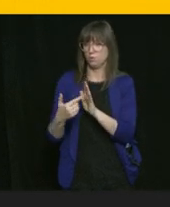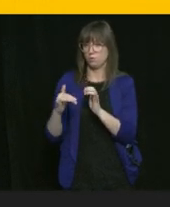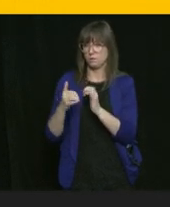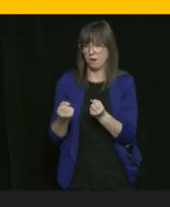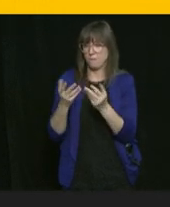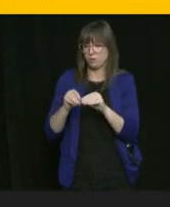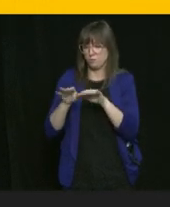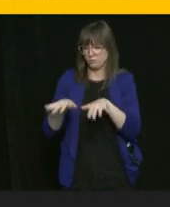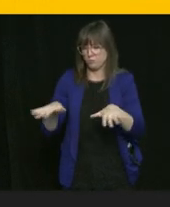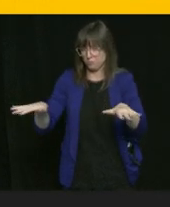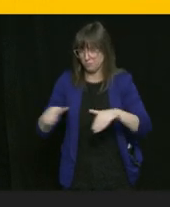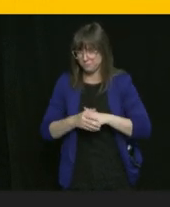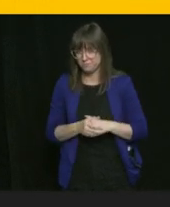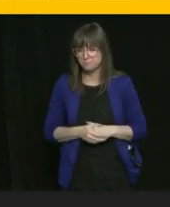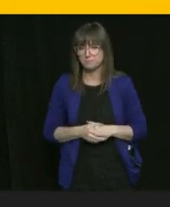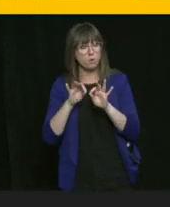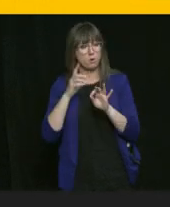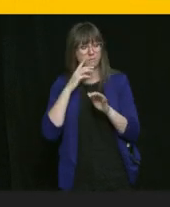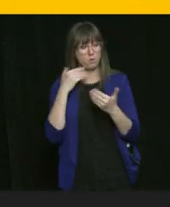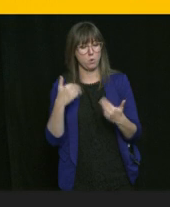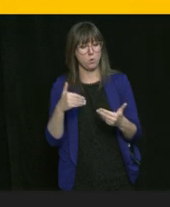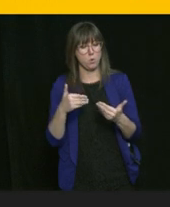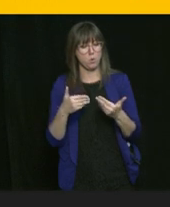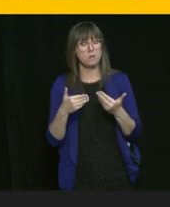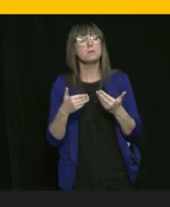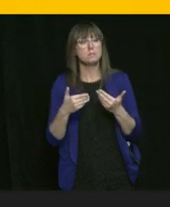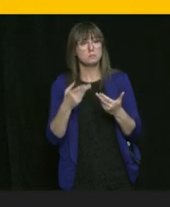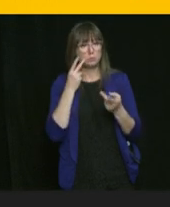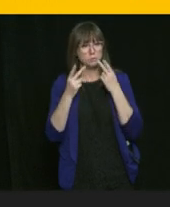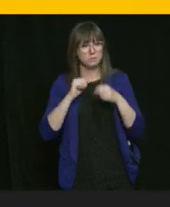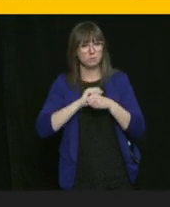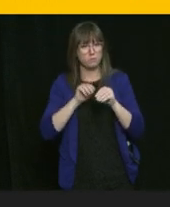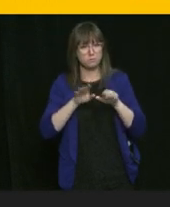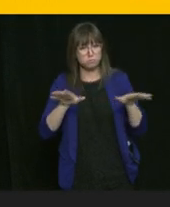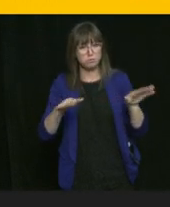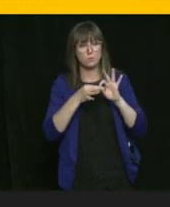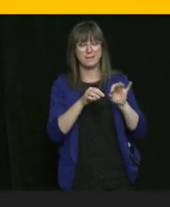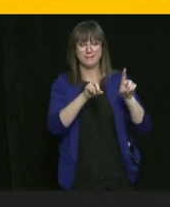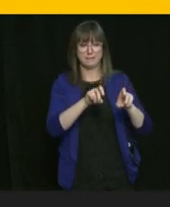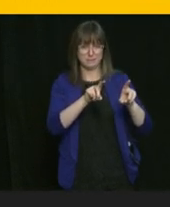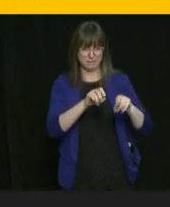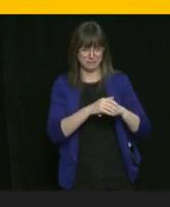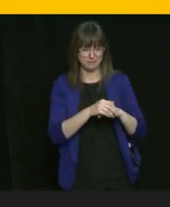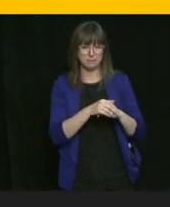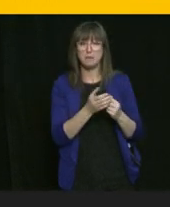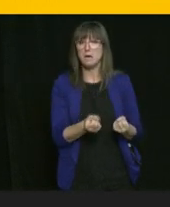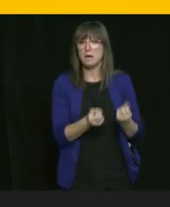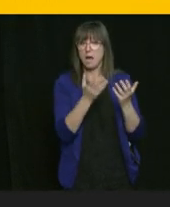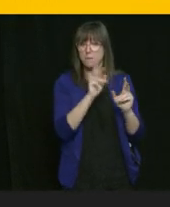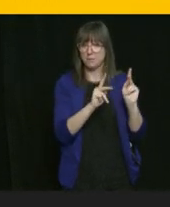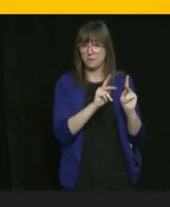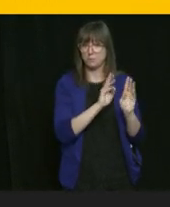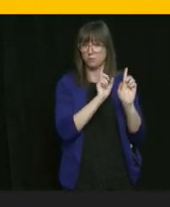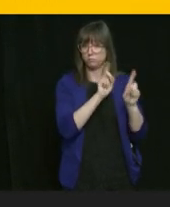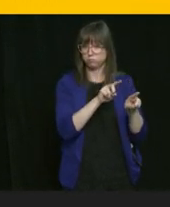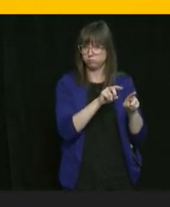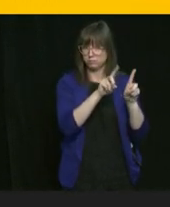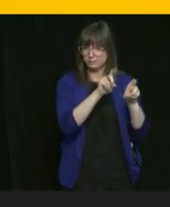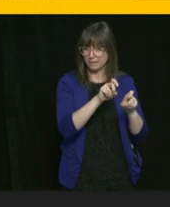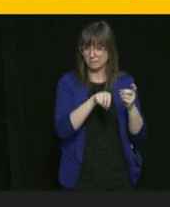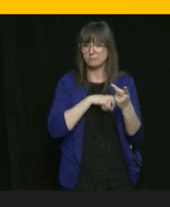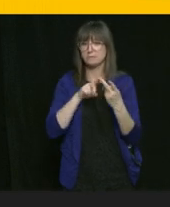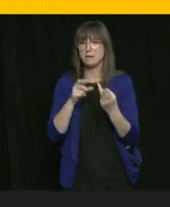As you can see, labs across Canada testing. Both the number of people tested and the percent of tests that come back positive,